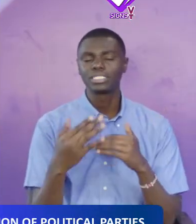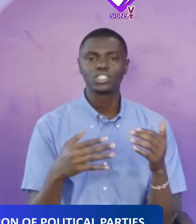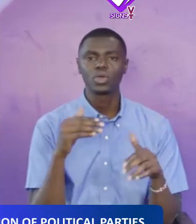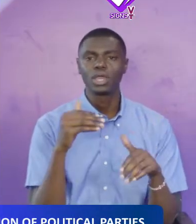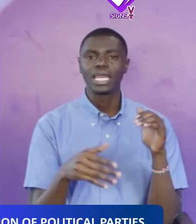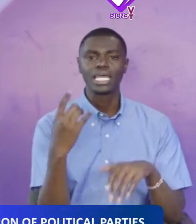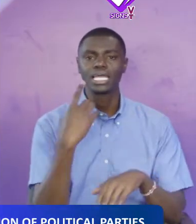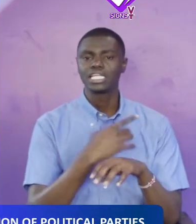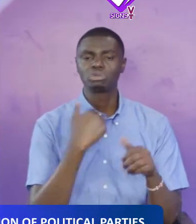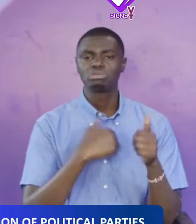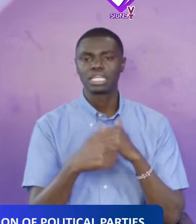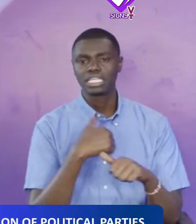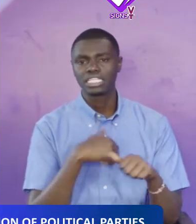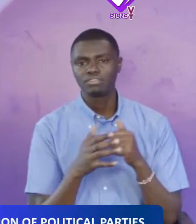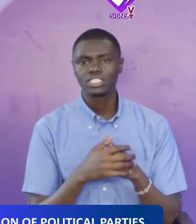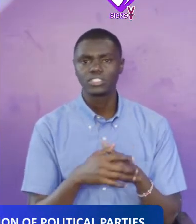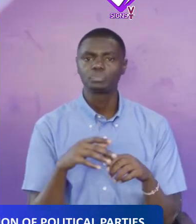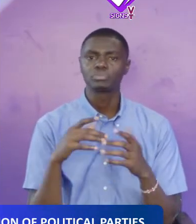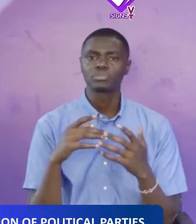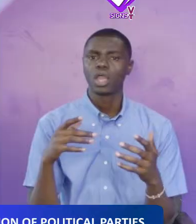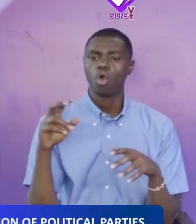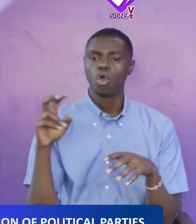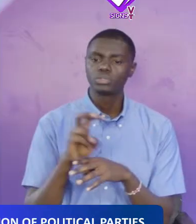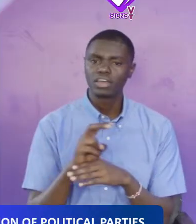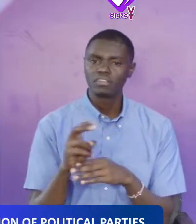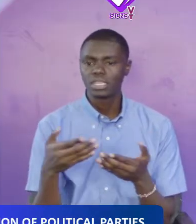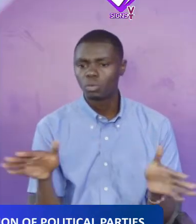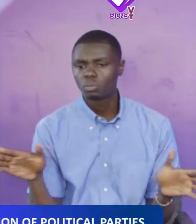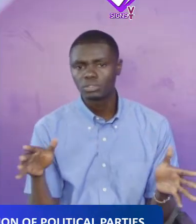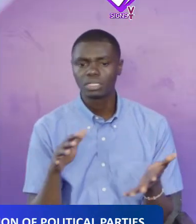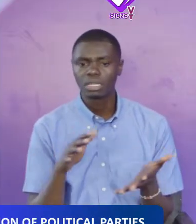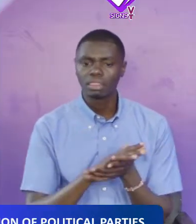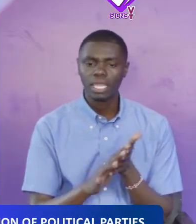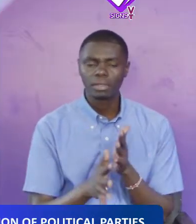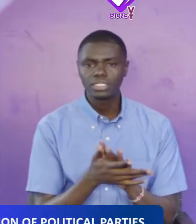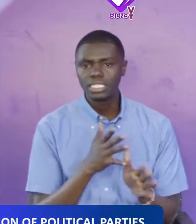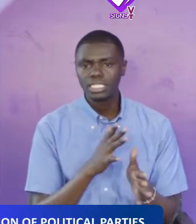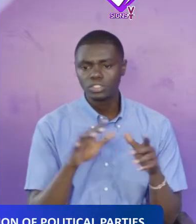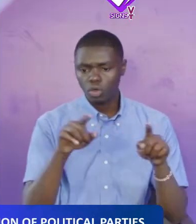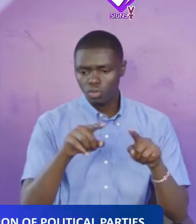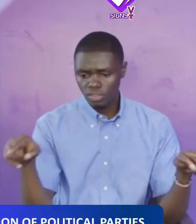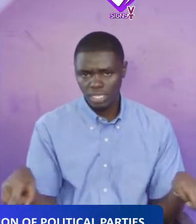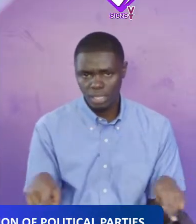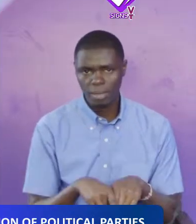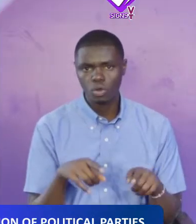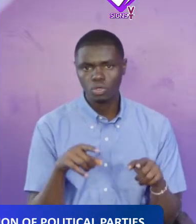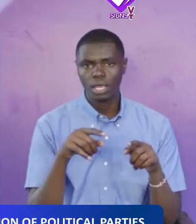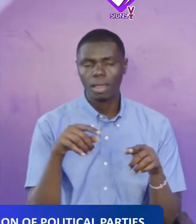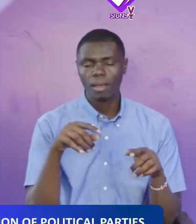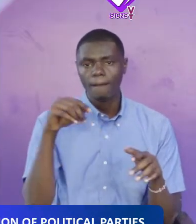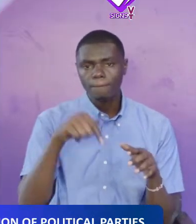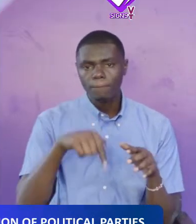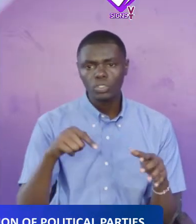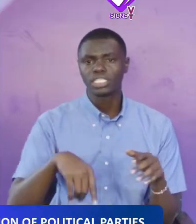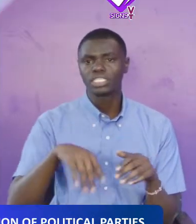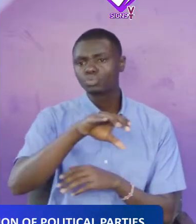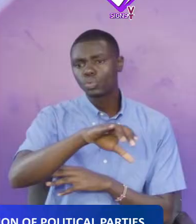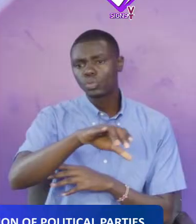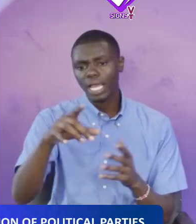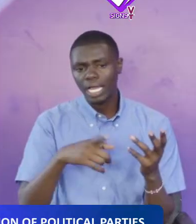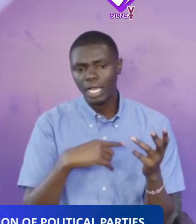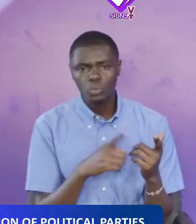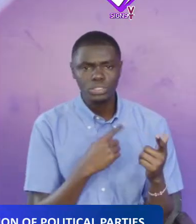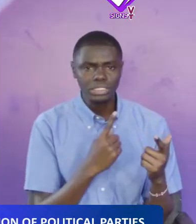Yeah. observing the opening of the emptiness, of course, of the ballot boxes, Yeah. up to the counting of.